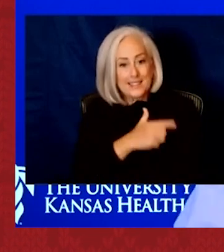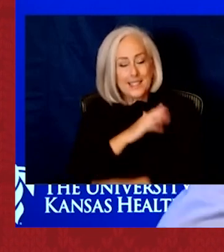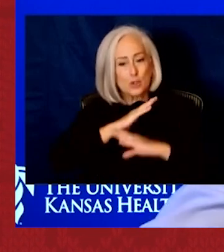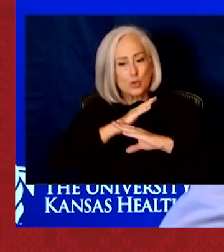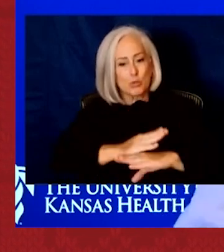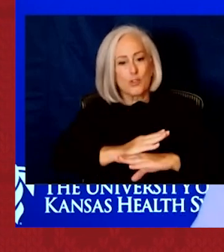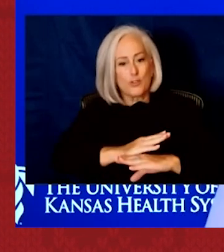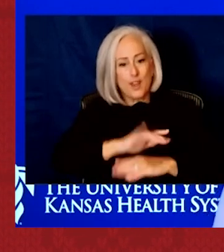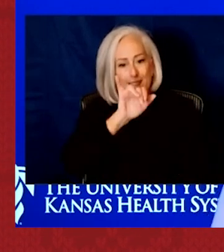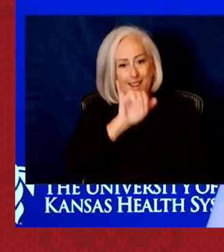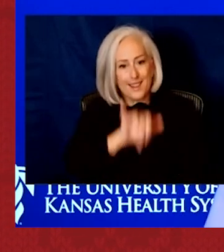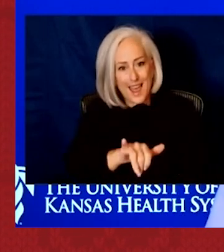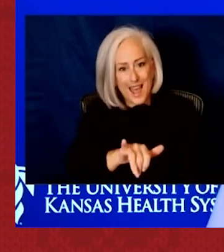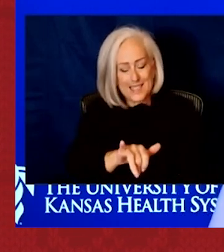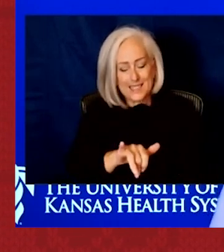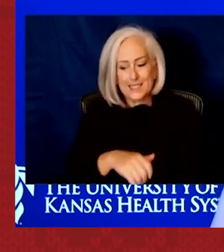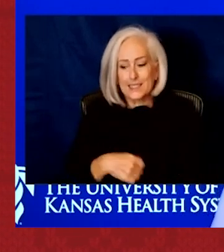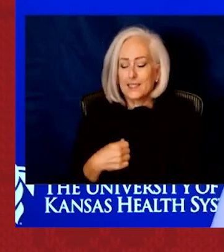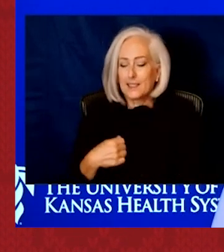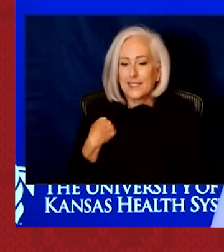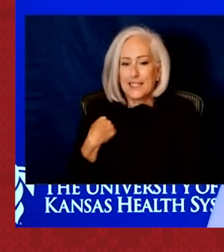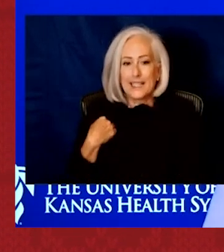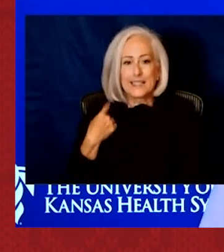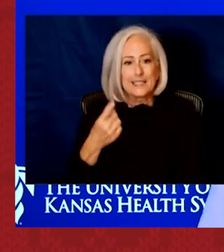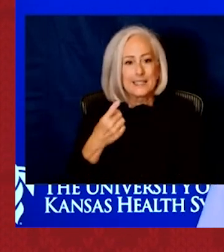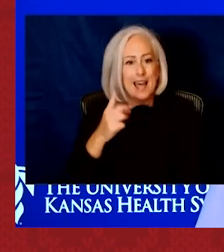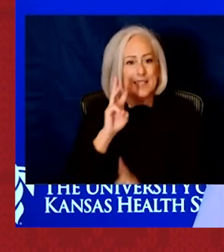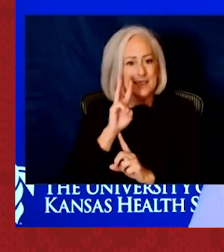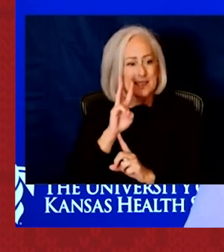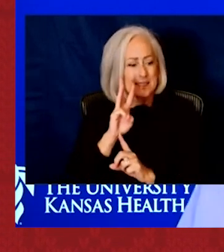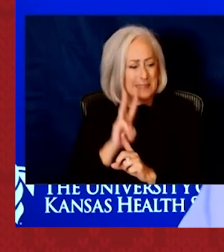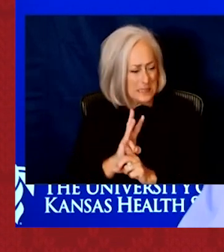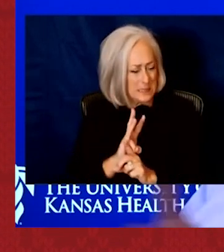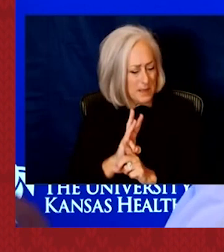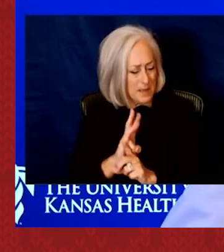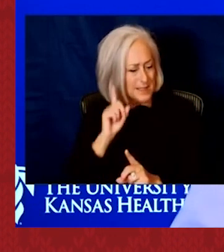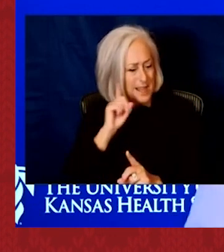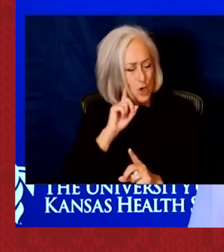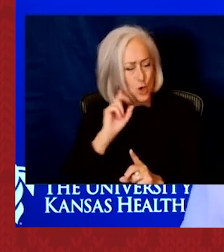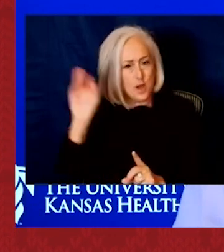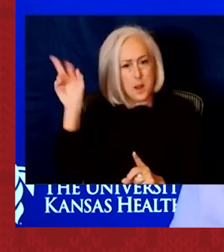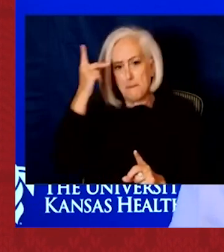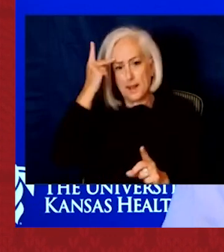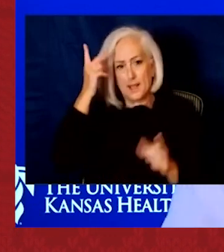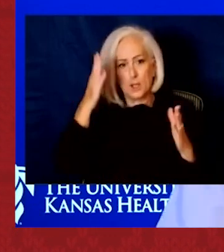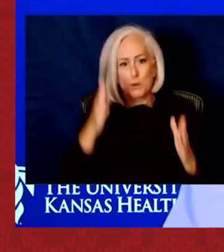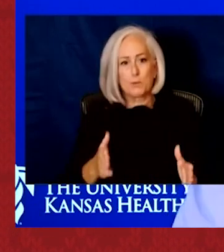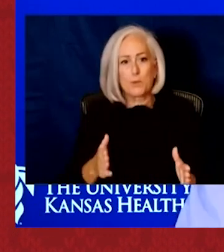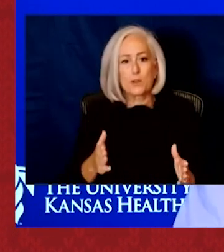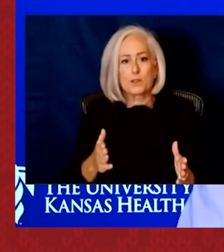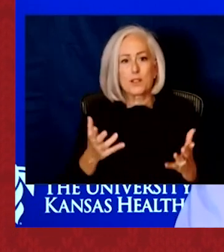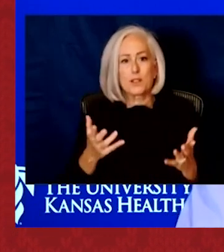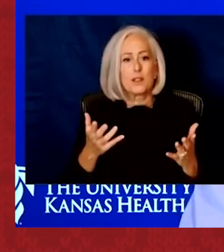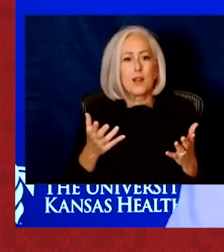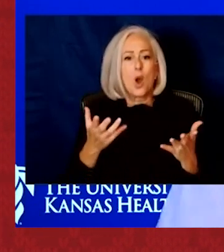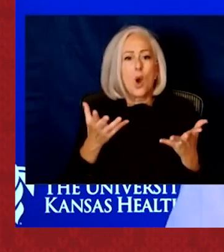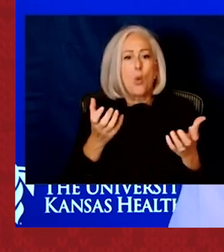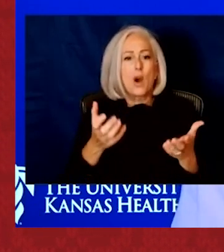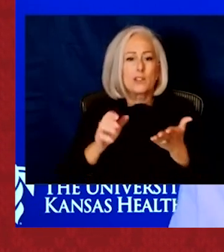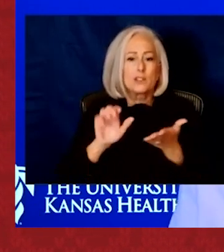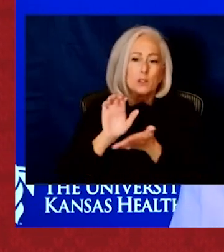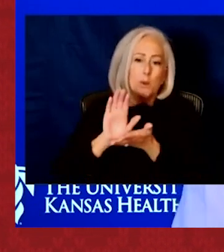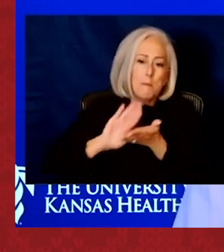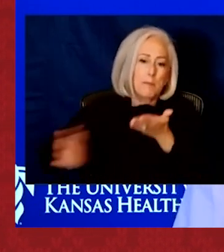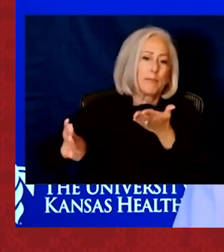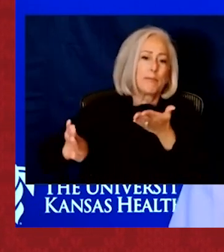think within the last year or 6 months, we had heard a politician somewhere wanted to do away with vaccine mandates. And this is absolutely the worst public health